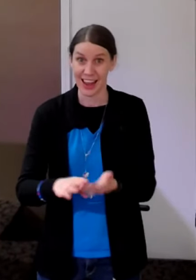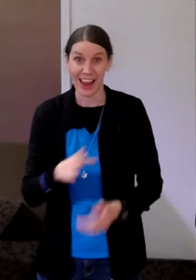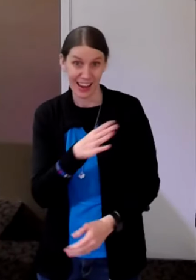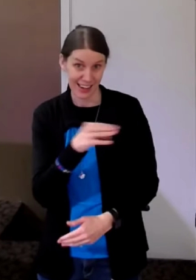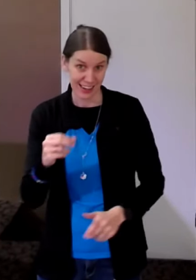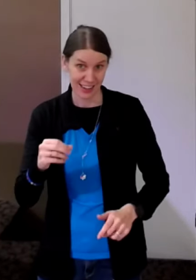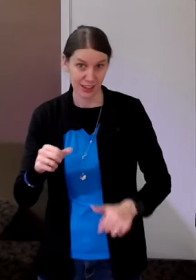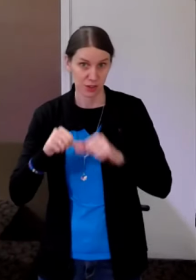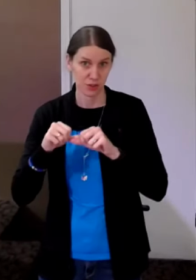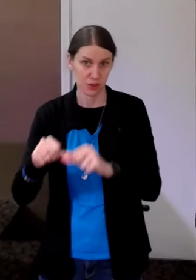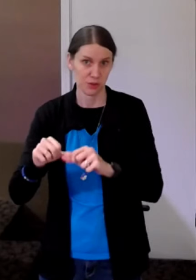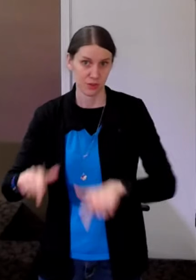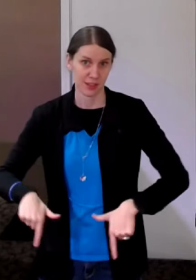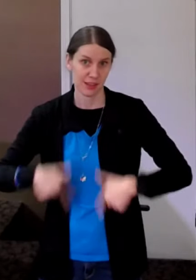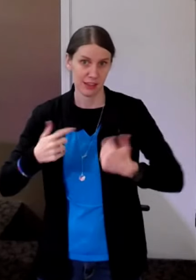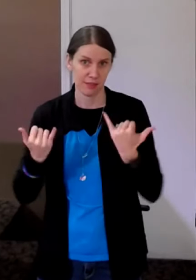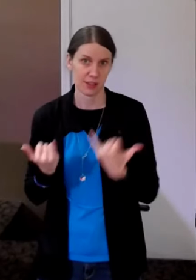today.